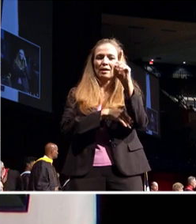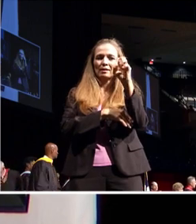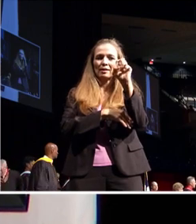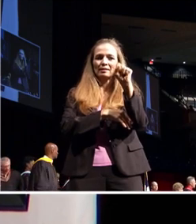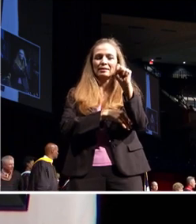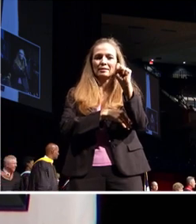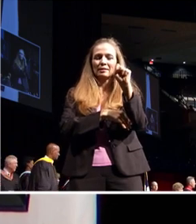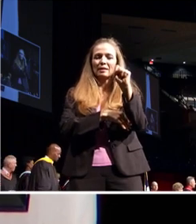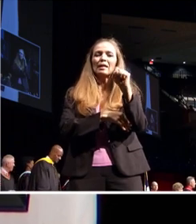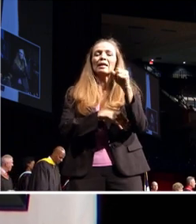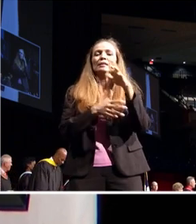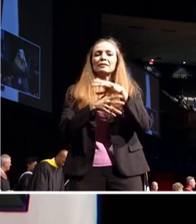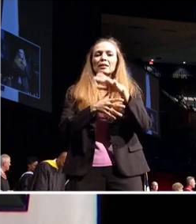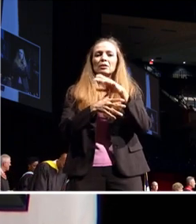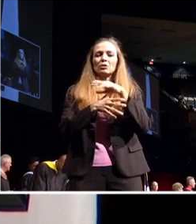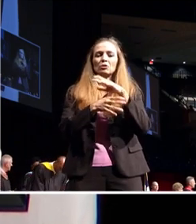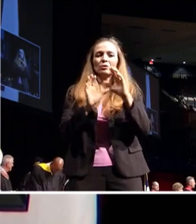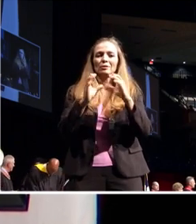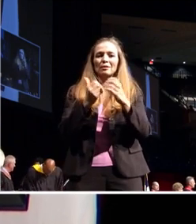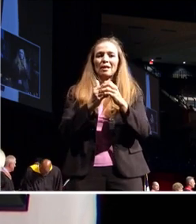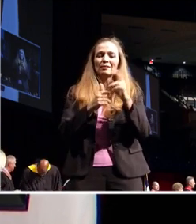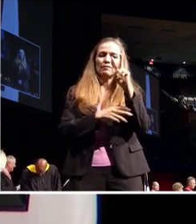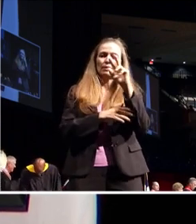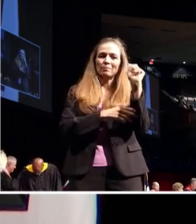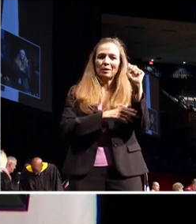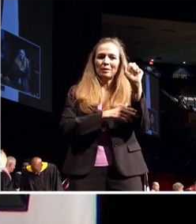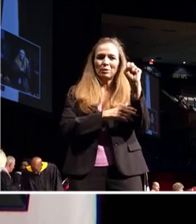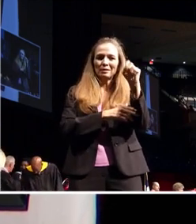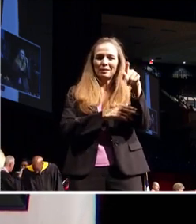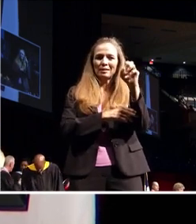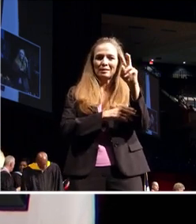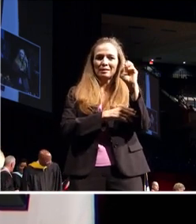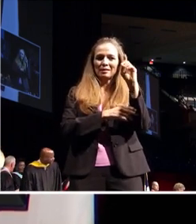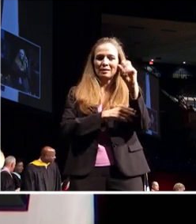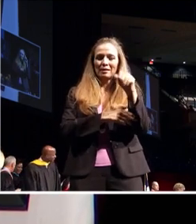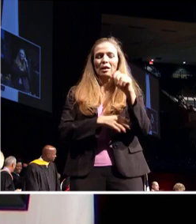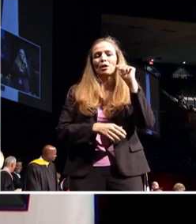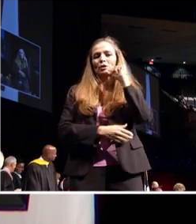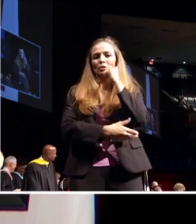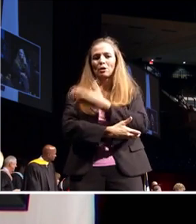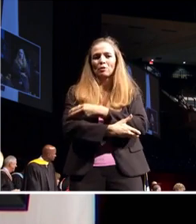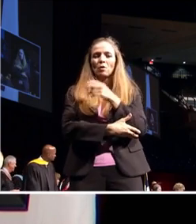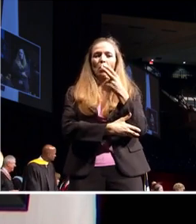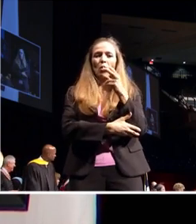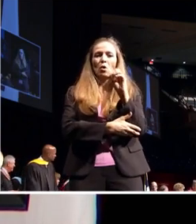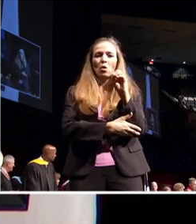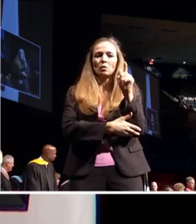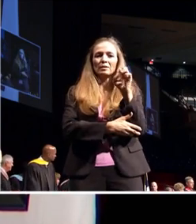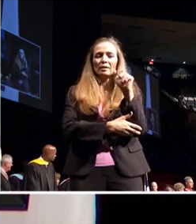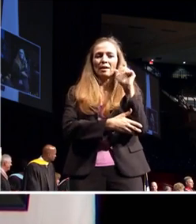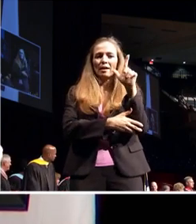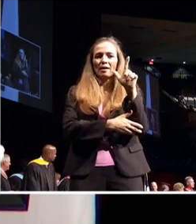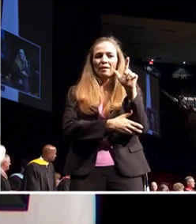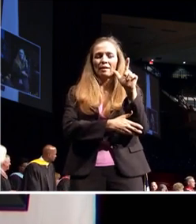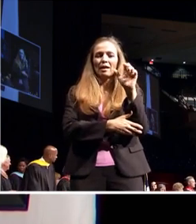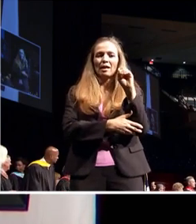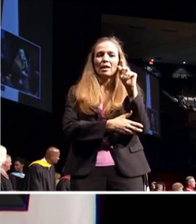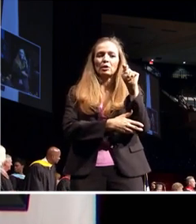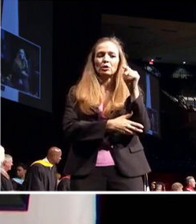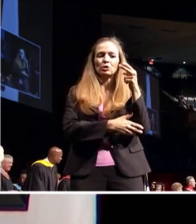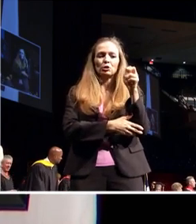class vice president representative and daughter of Oziel and Teresa Hernandez. Following the